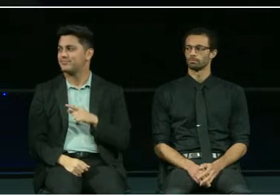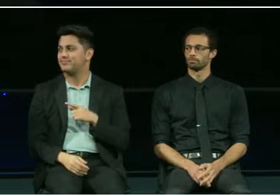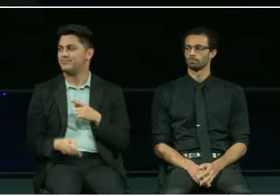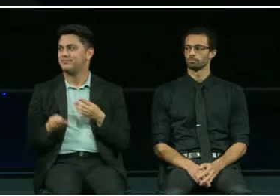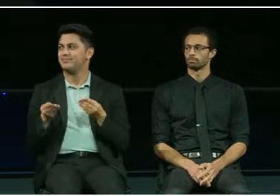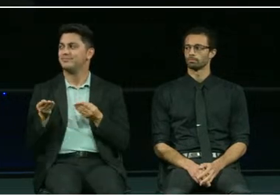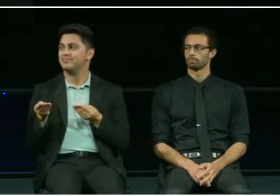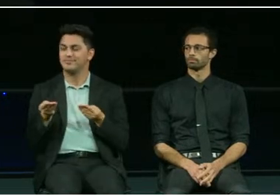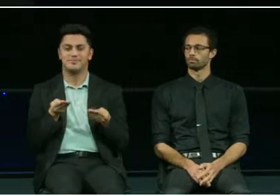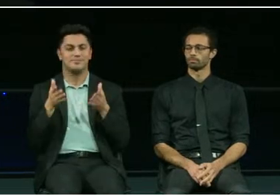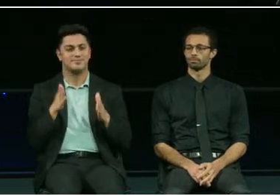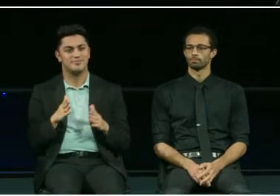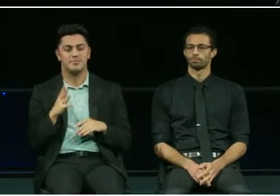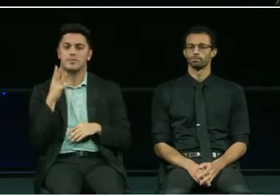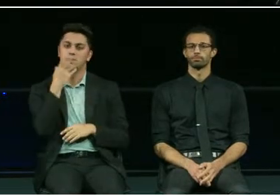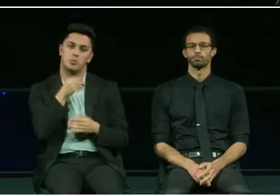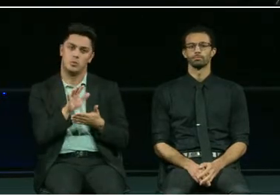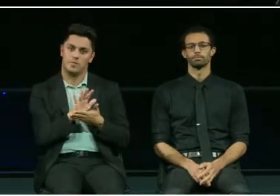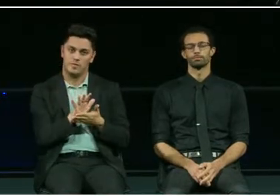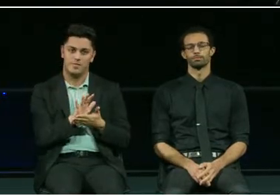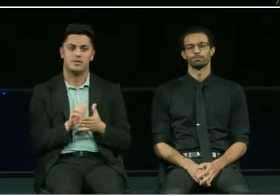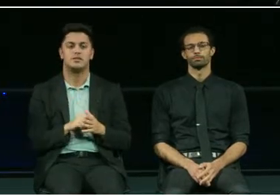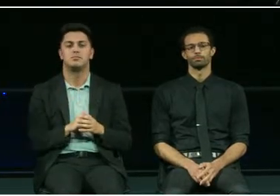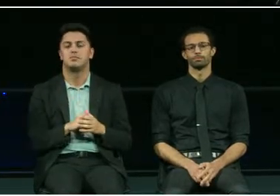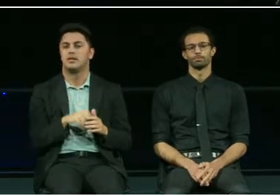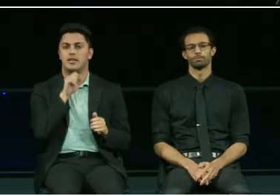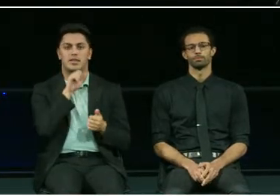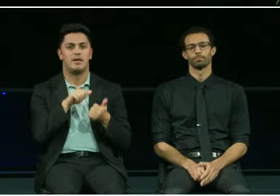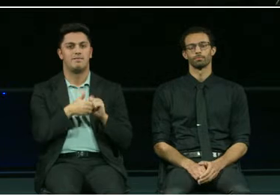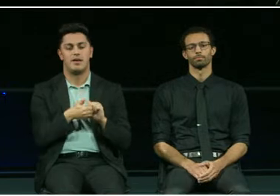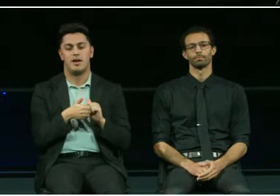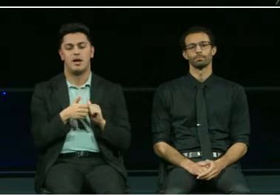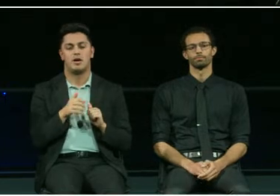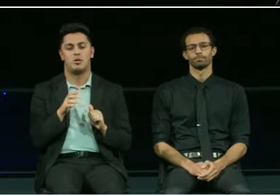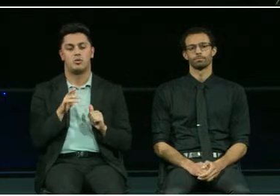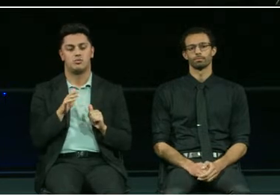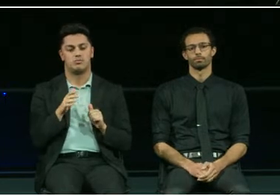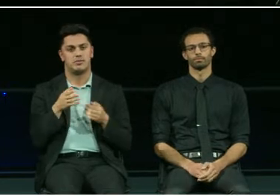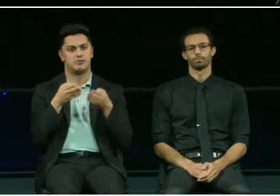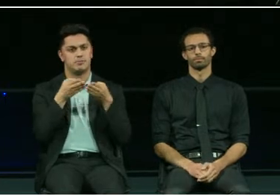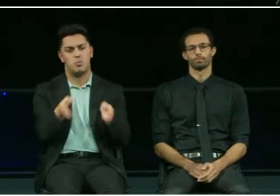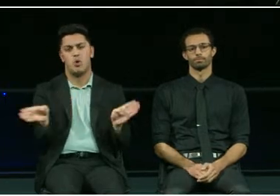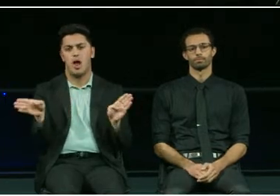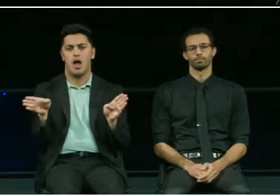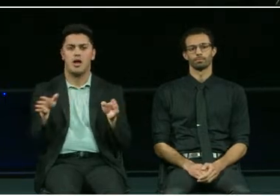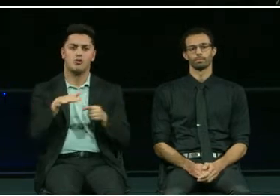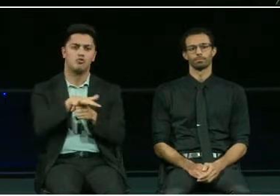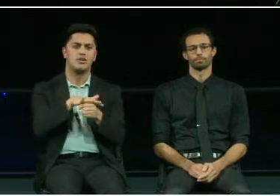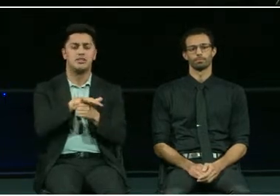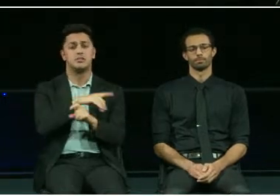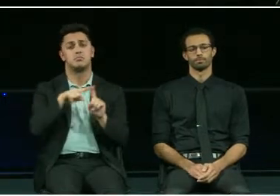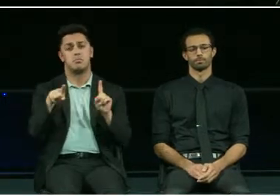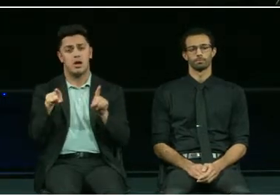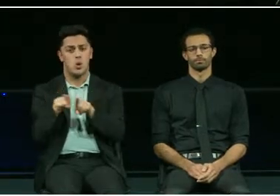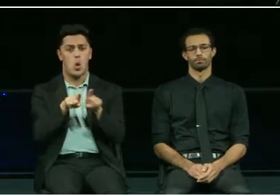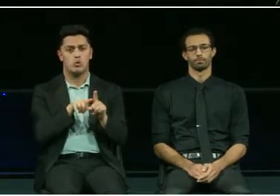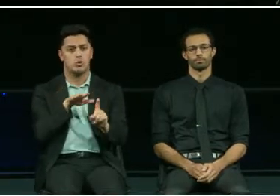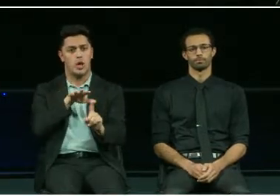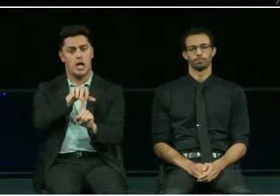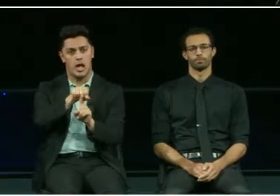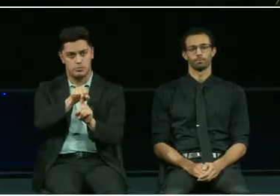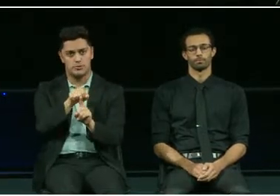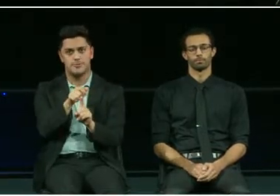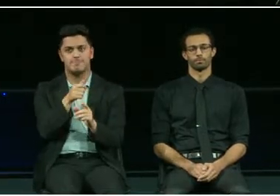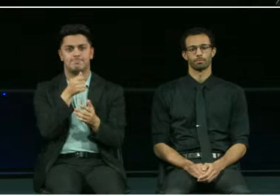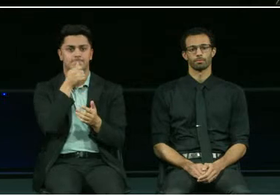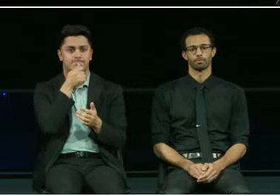Yeah, it's a beautiful film, and I loved how it's a broad region, but you were also able to capture the